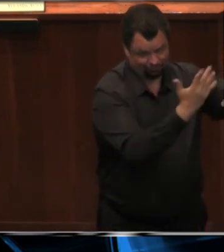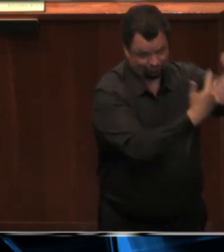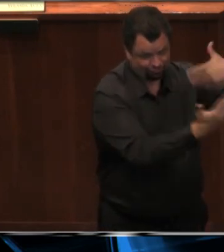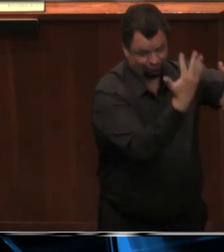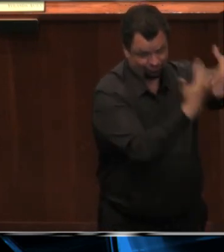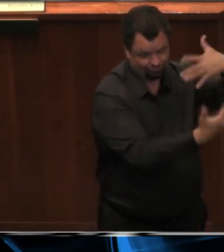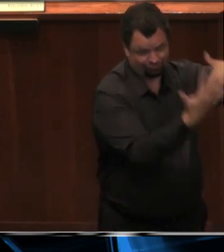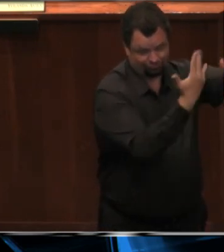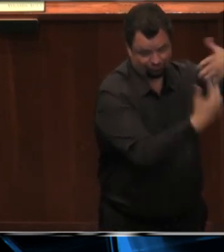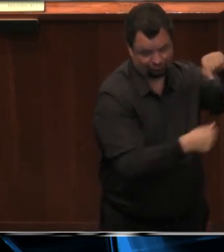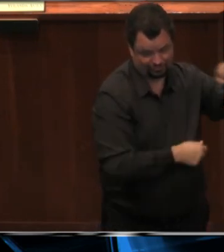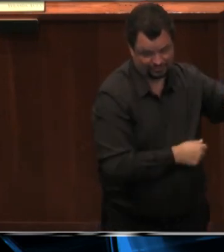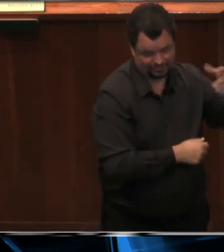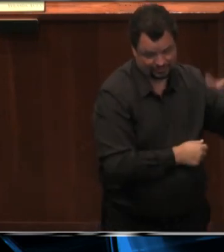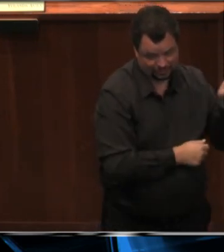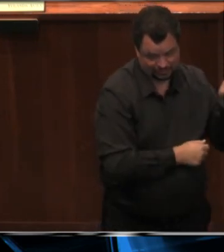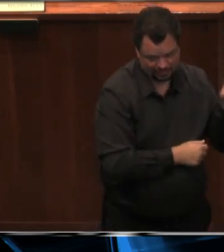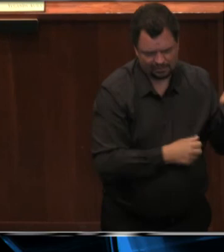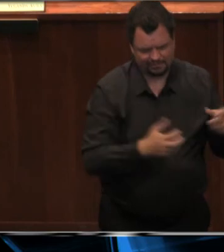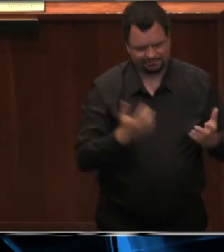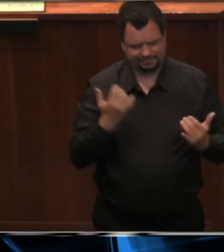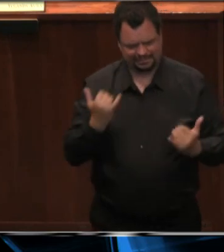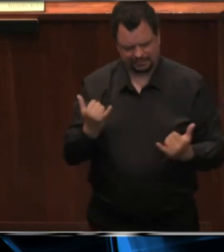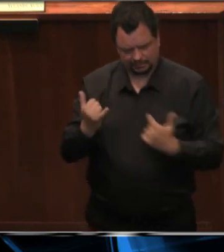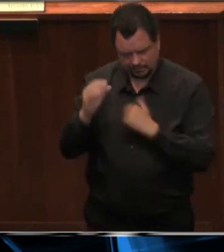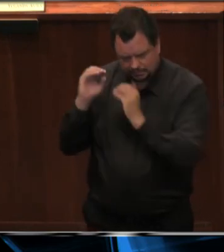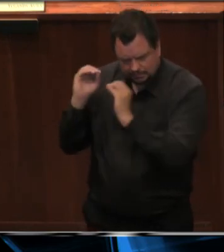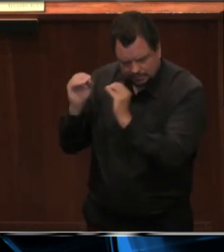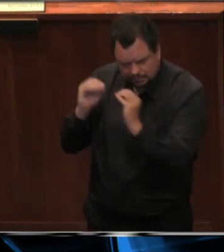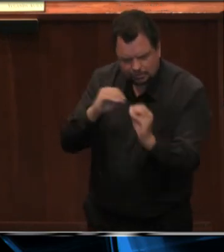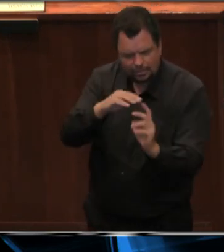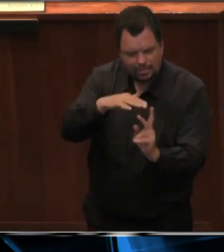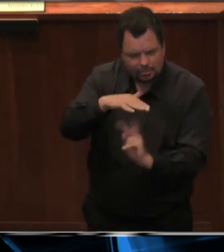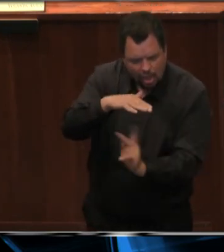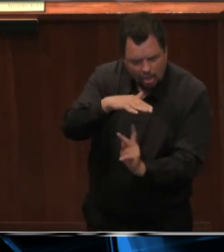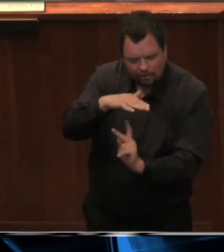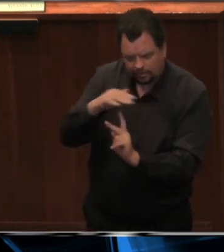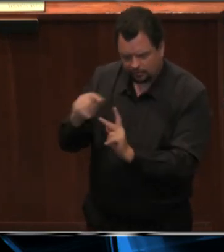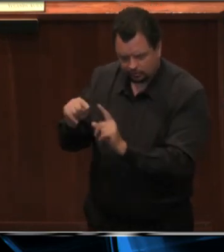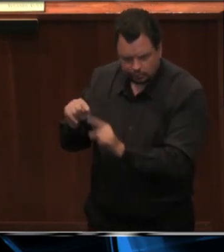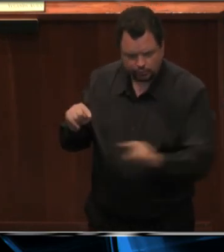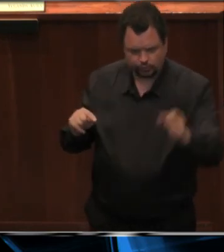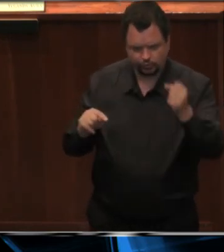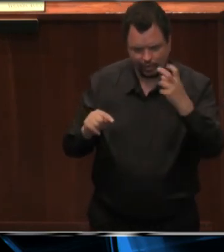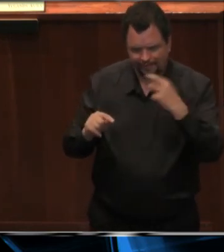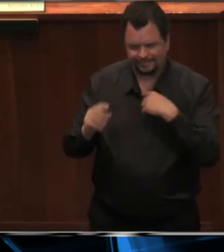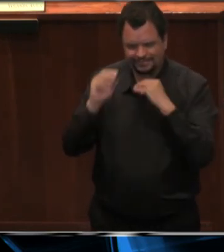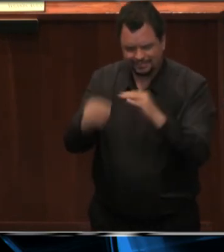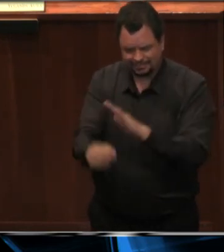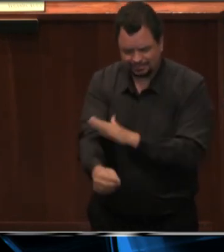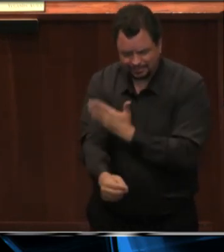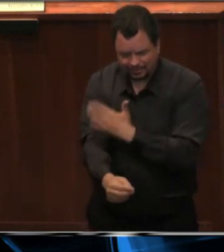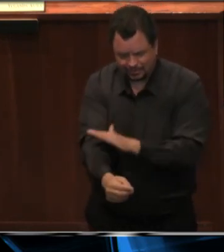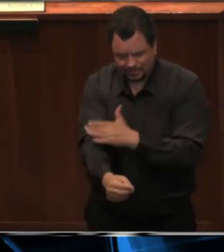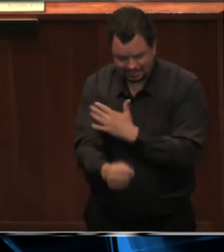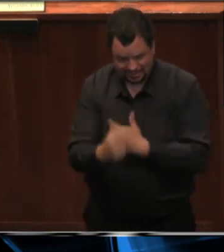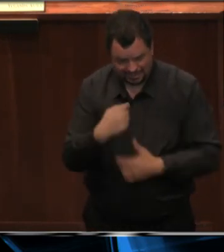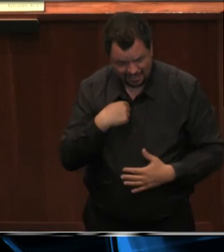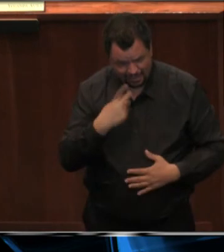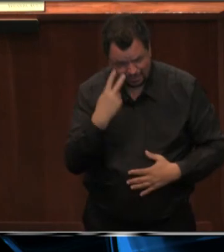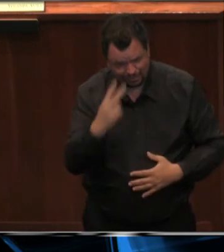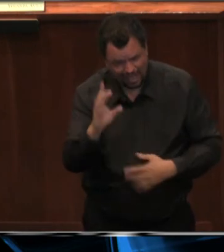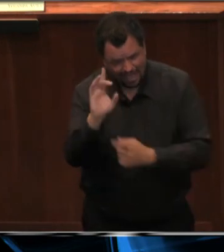have taught at all levels, kindergarten through 12. As a music teacher at the elementary level, I would see over 800 students at a 5-day